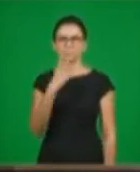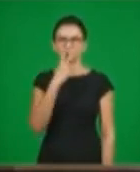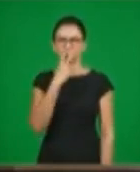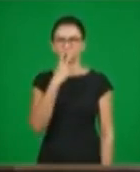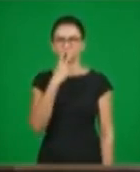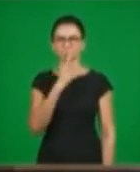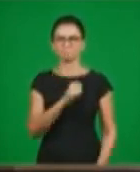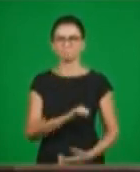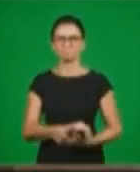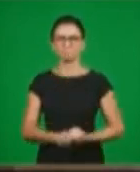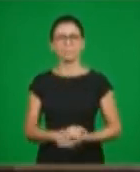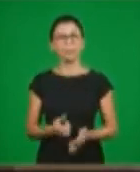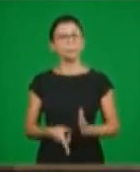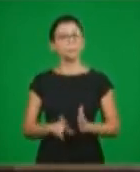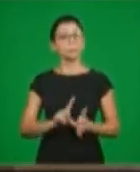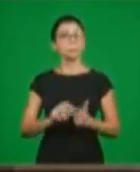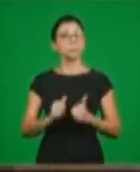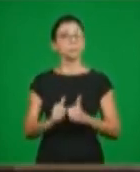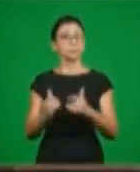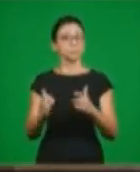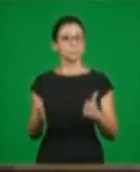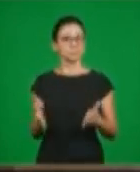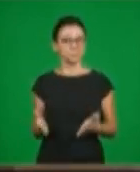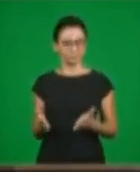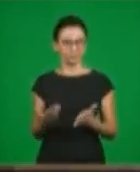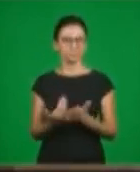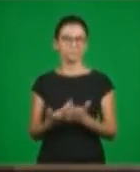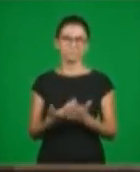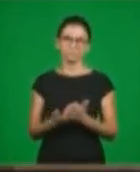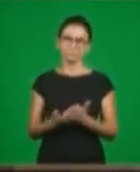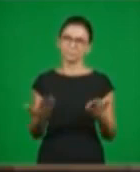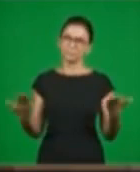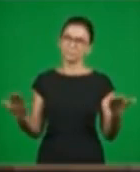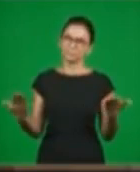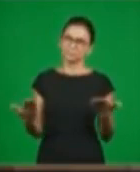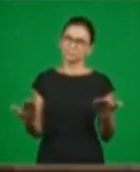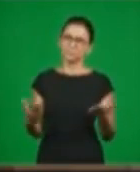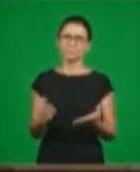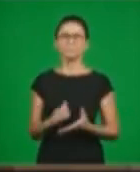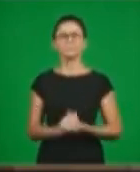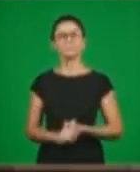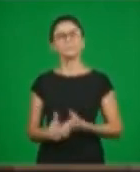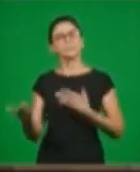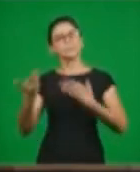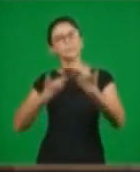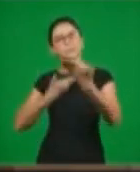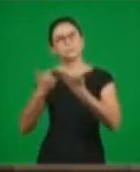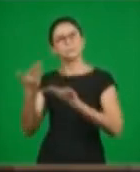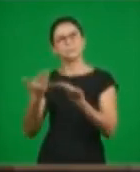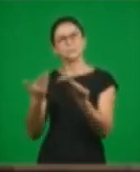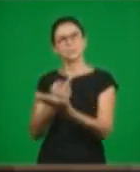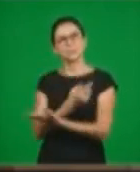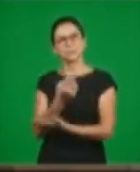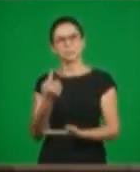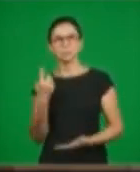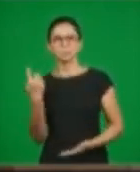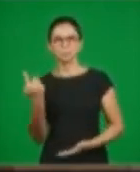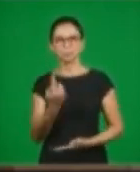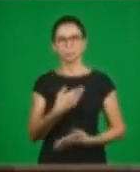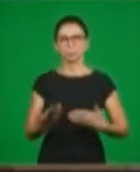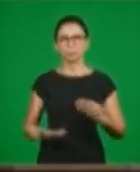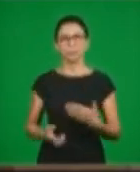Villa Velha Espírito Santo. And before starting the service and our study, we want to share with the